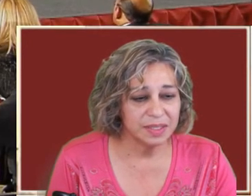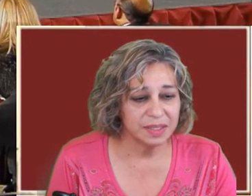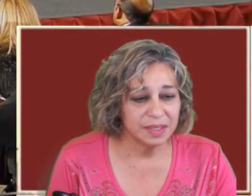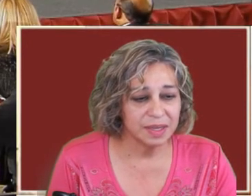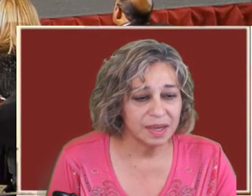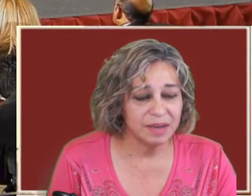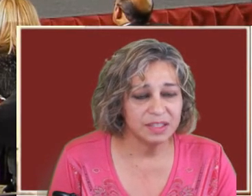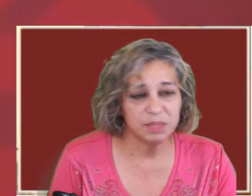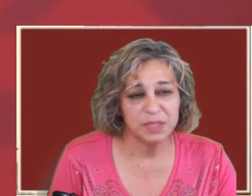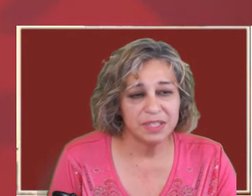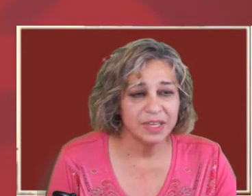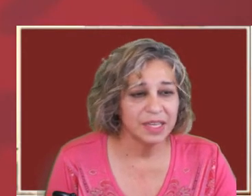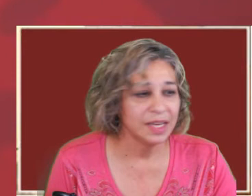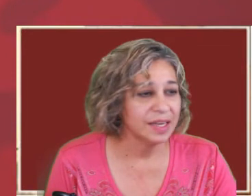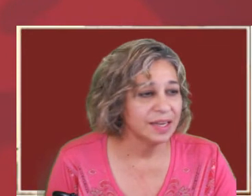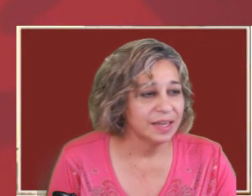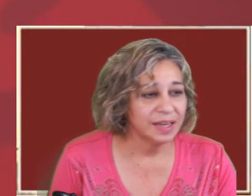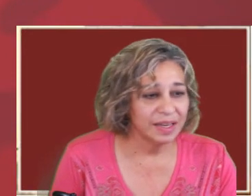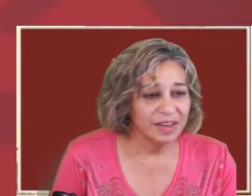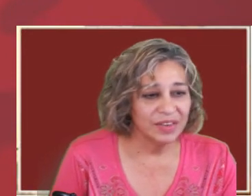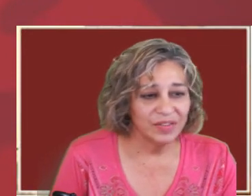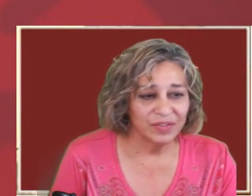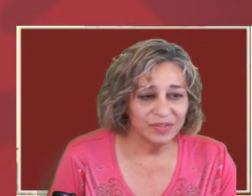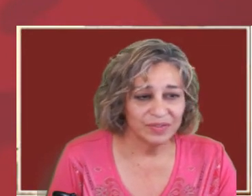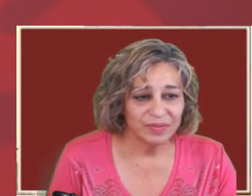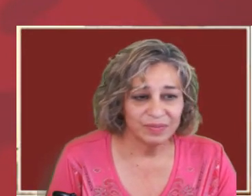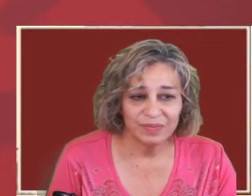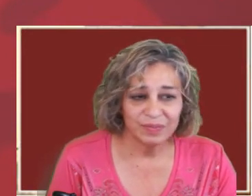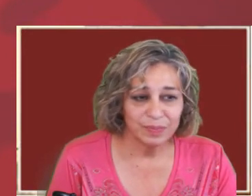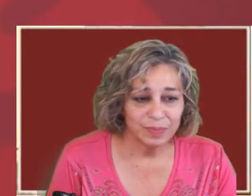expense specifically.